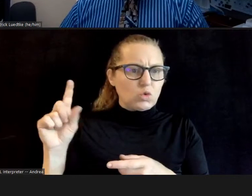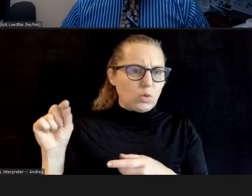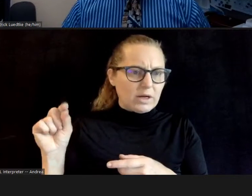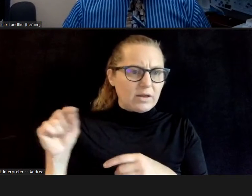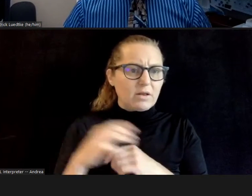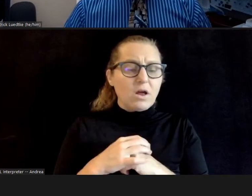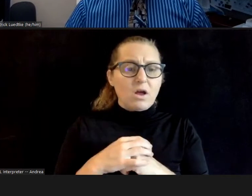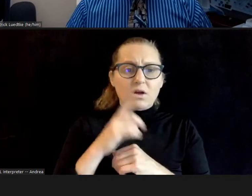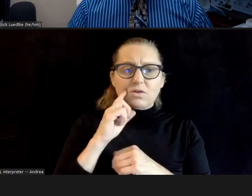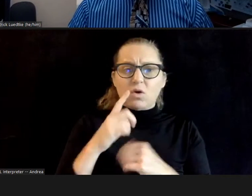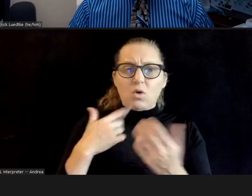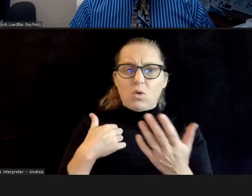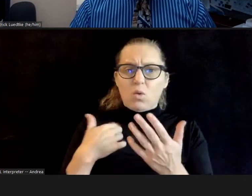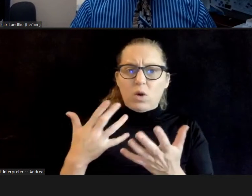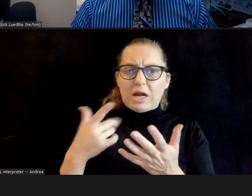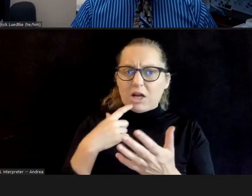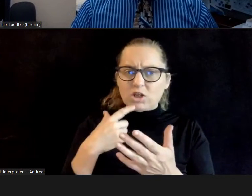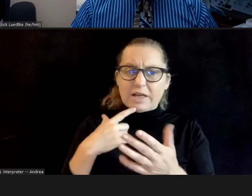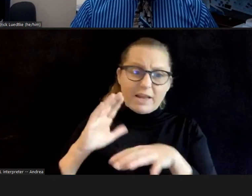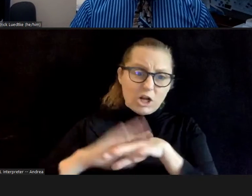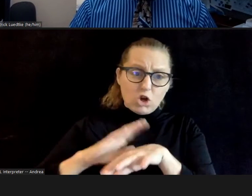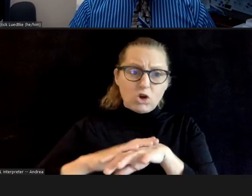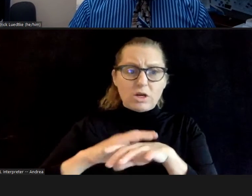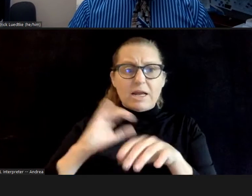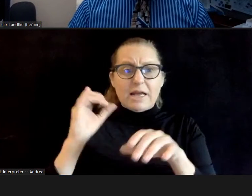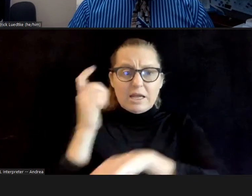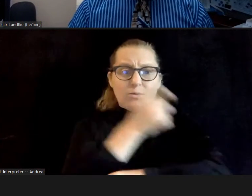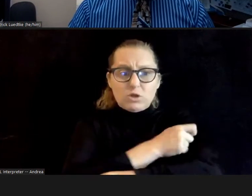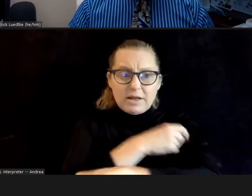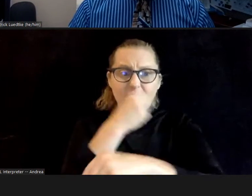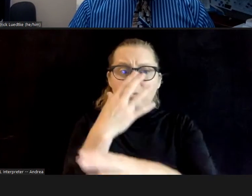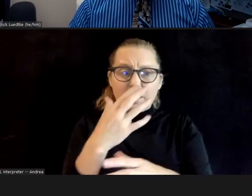According to our Alert Immunization Information System database,